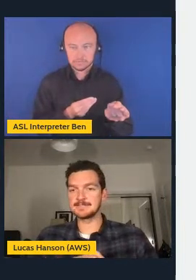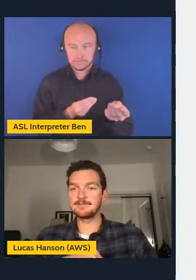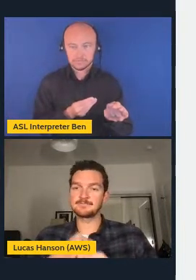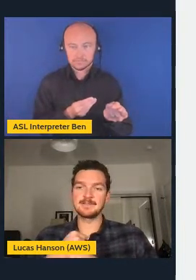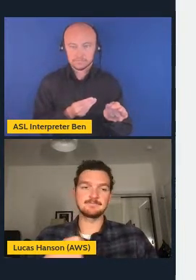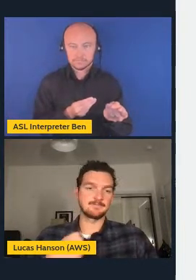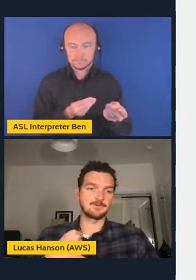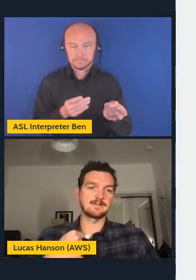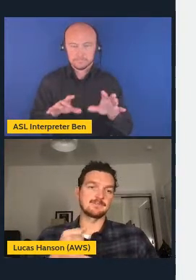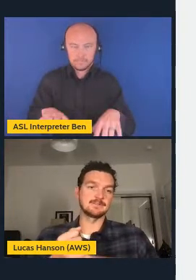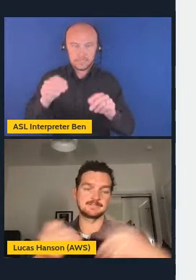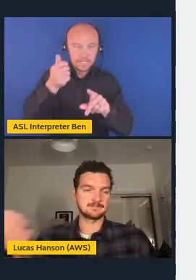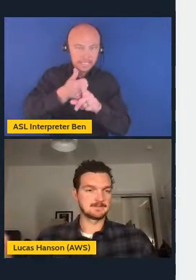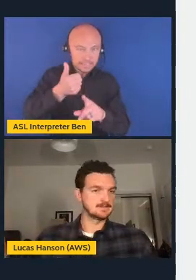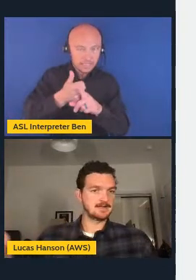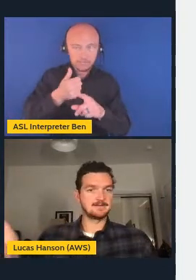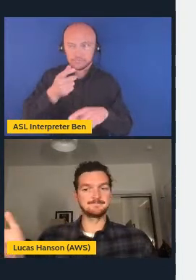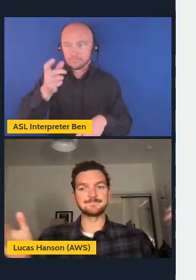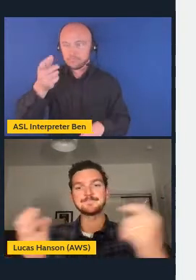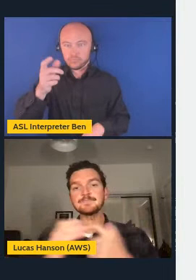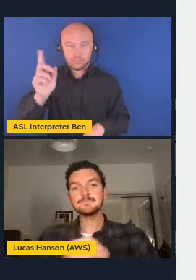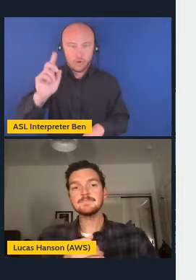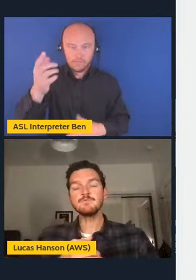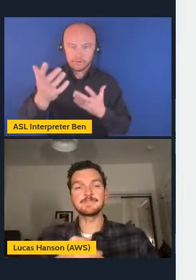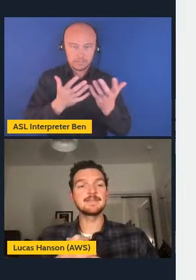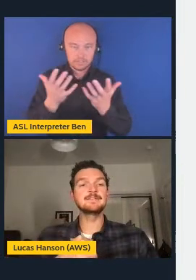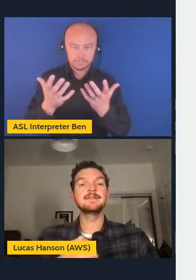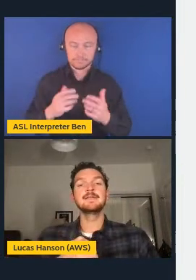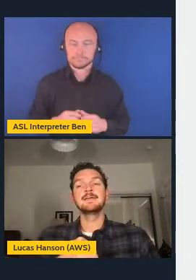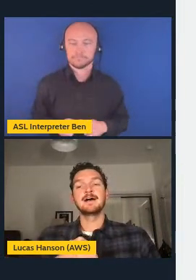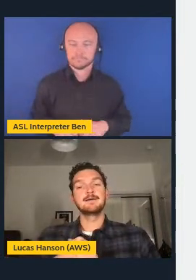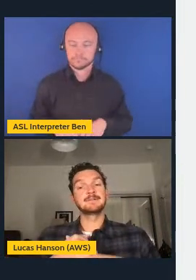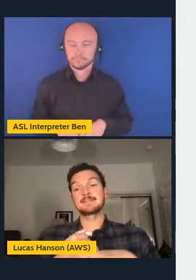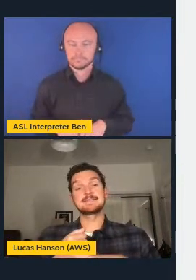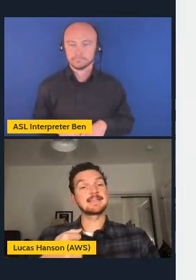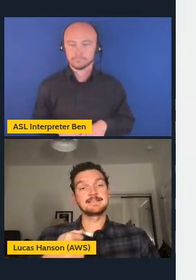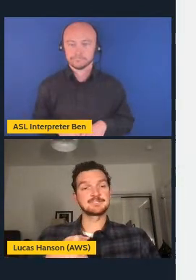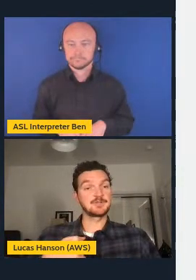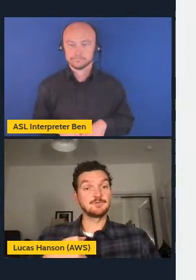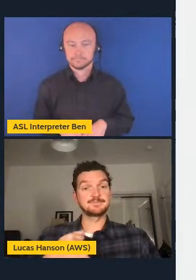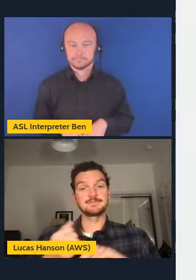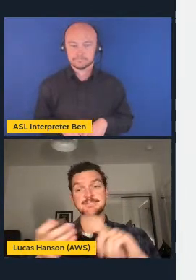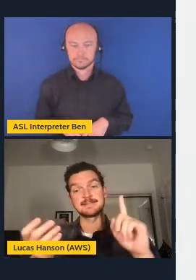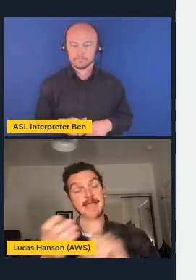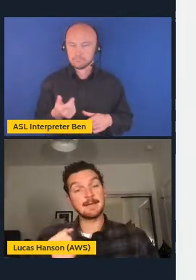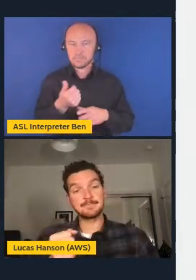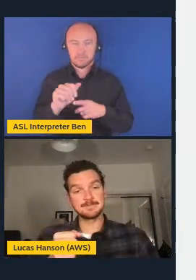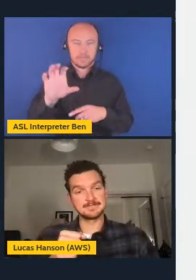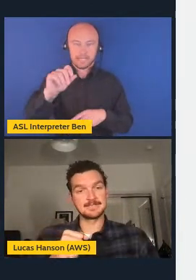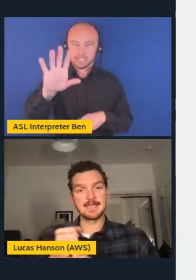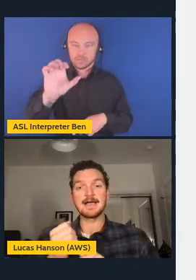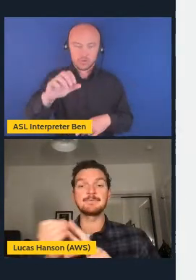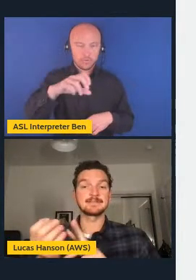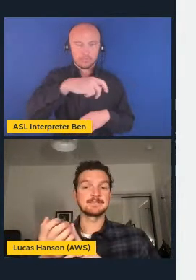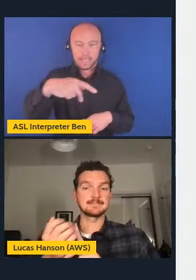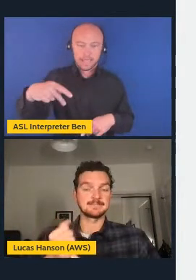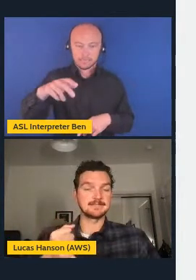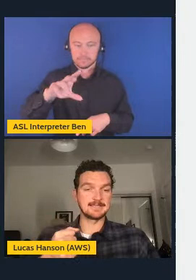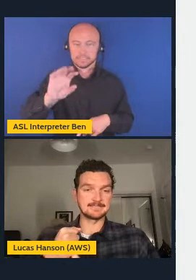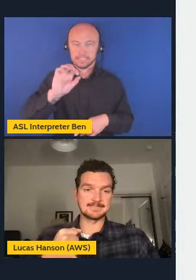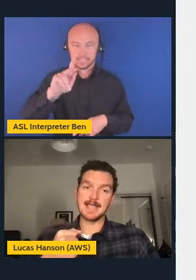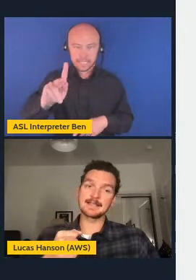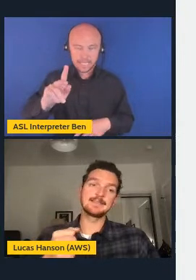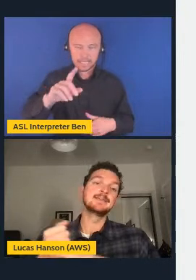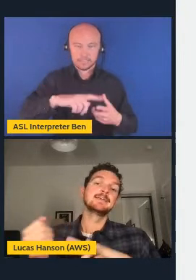taking self, right, from wherever it's within, but it can take any scope. So it can take an app, a CDK app, it can take a